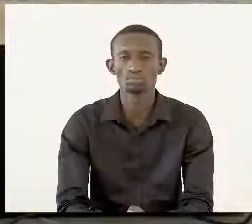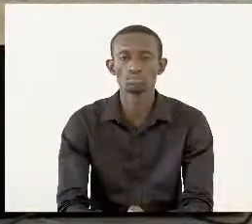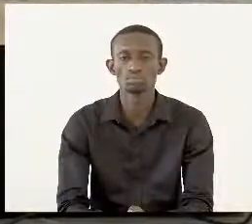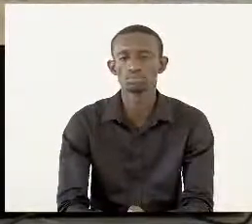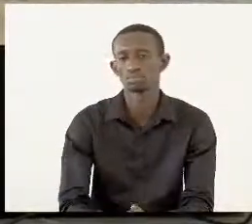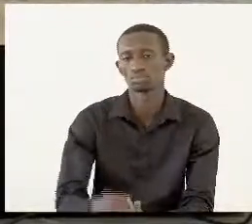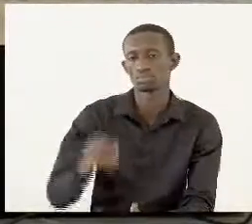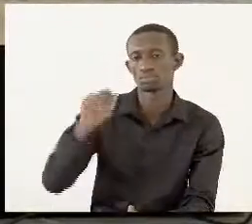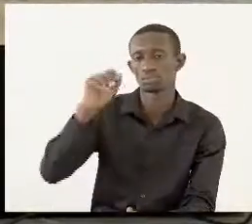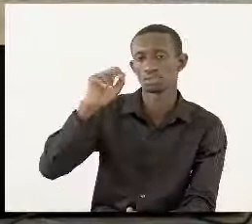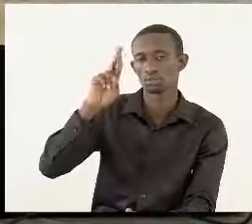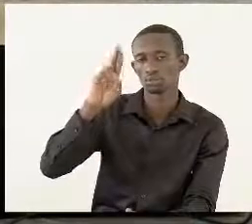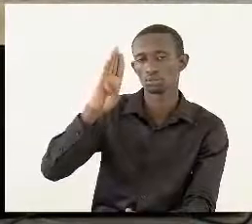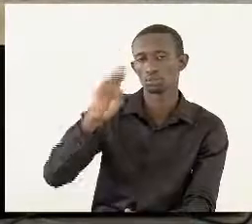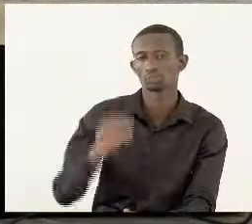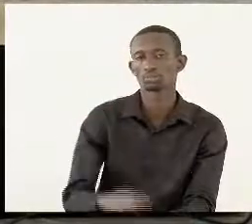Rubidium